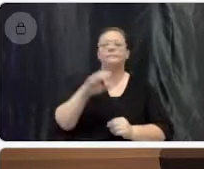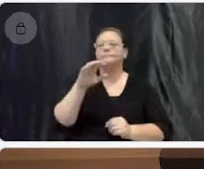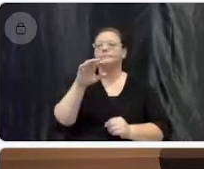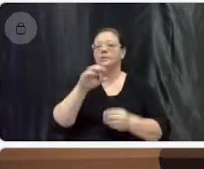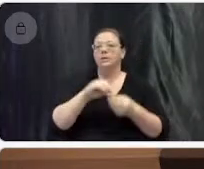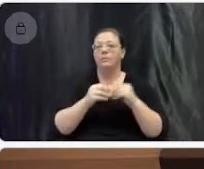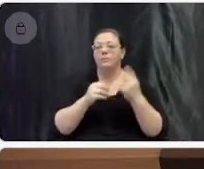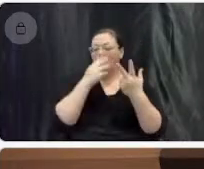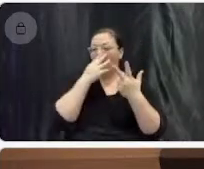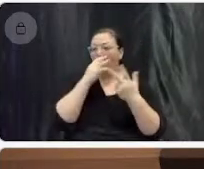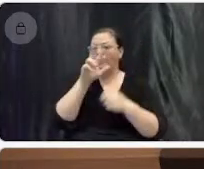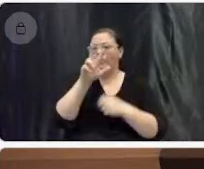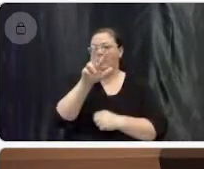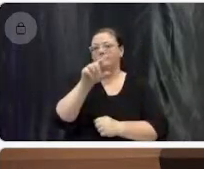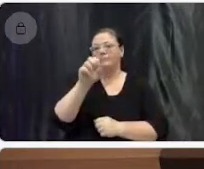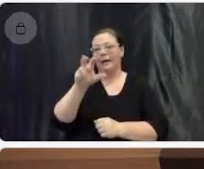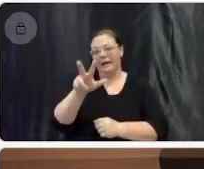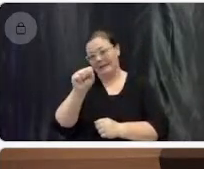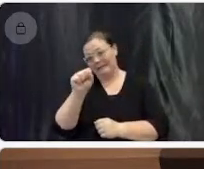3,